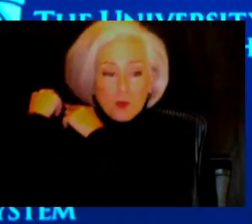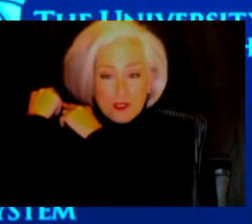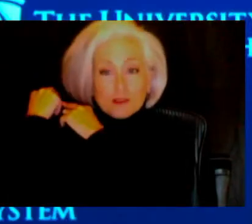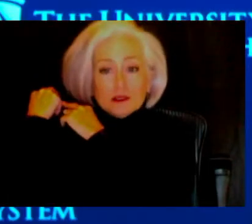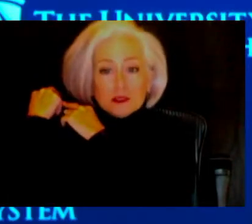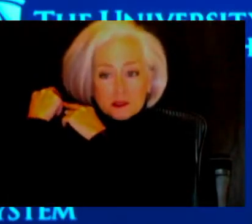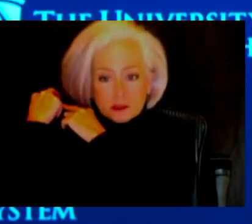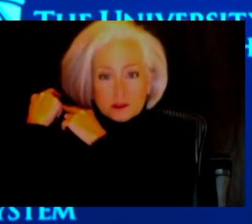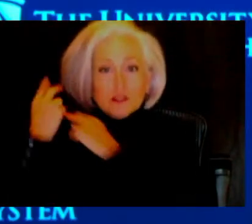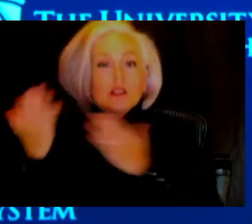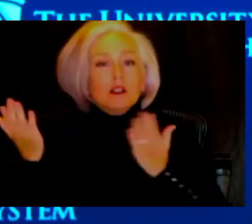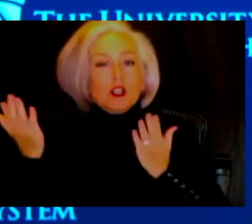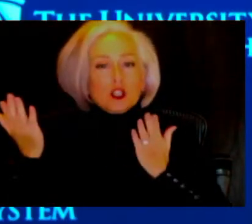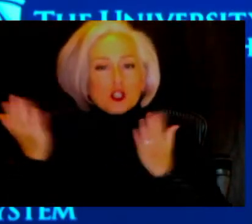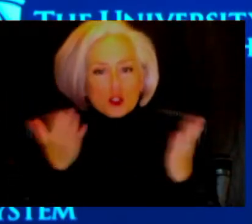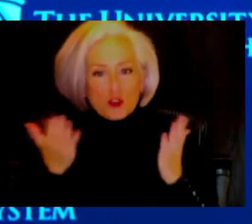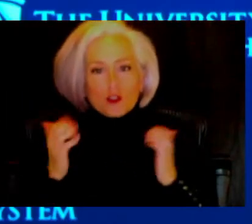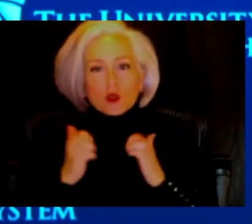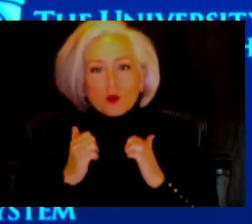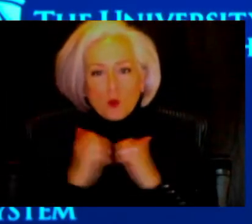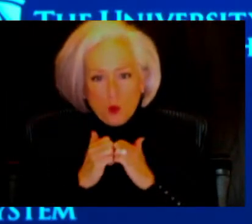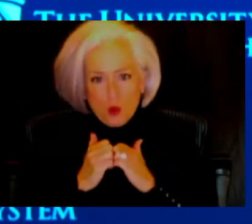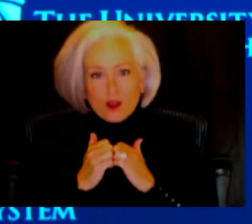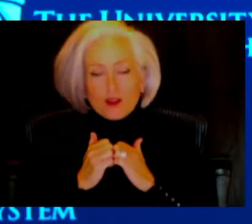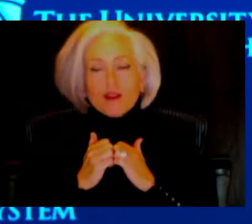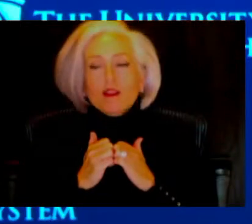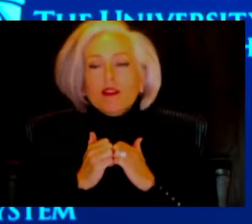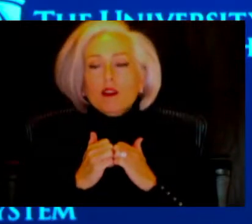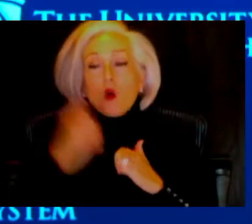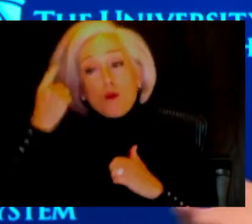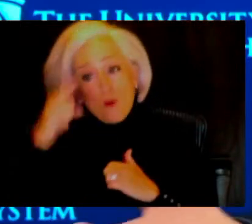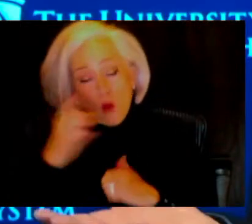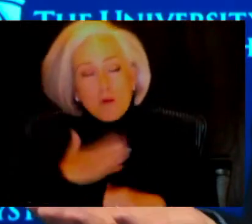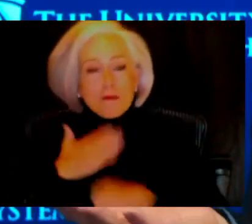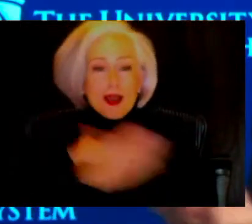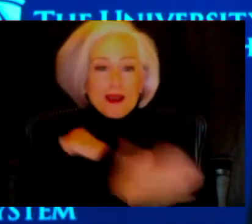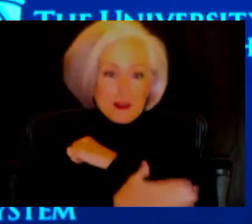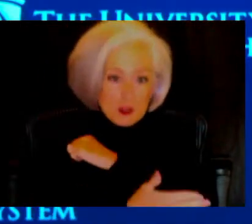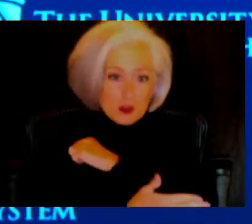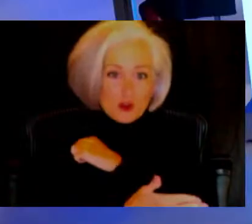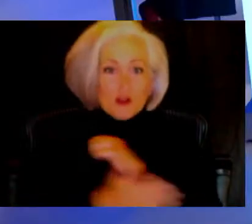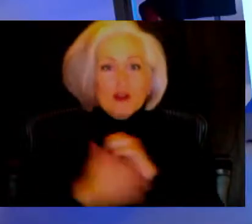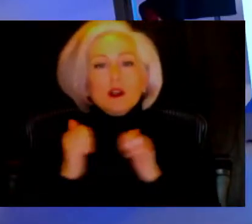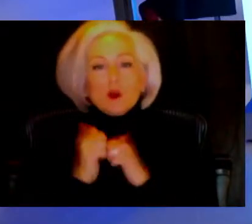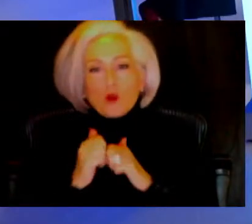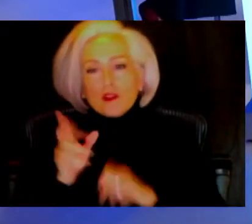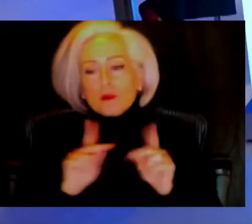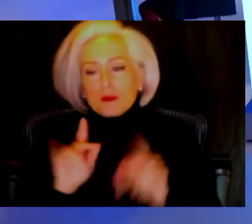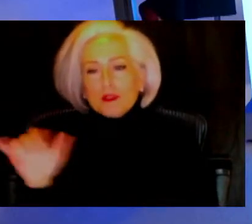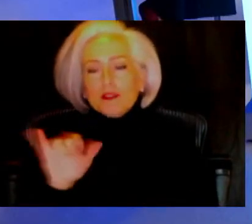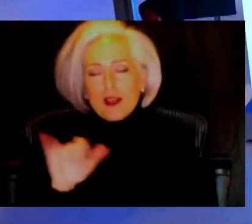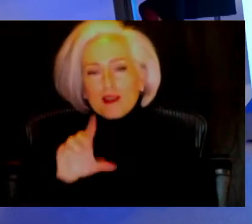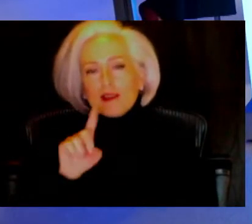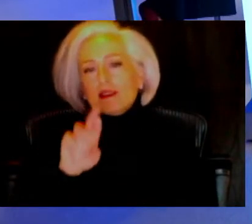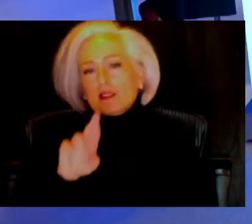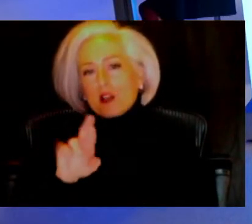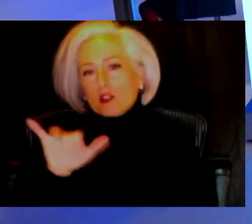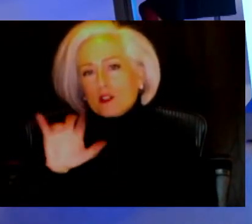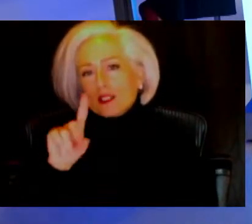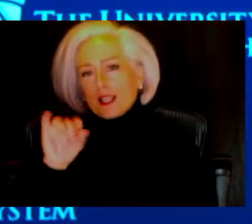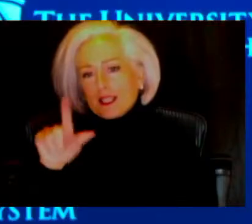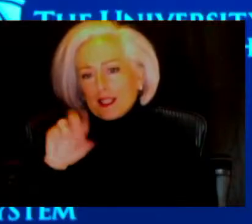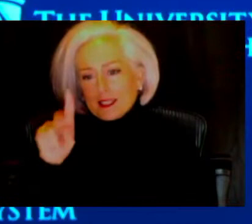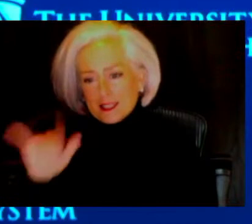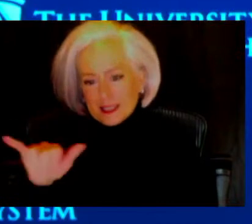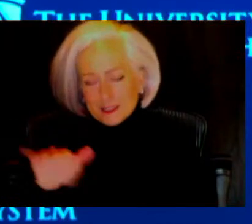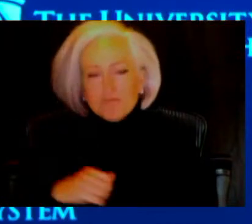serve for my country, but with also great people, like Dr. Ulinski, and I have friends